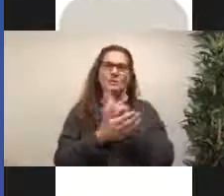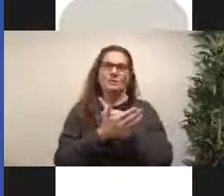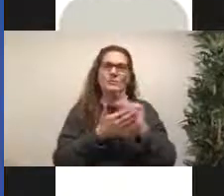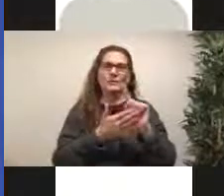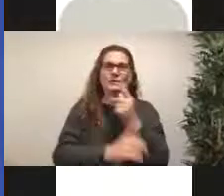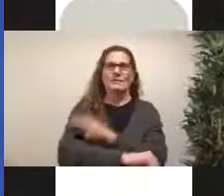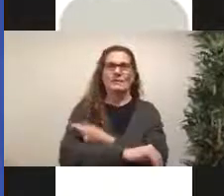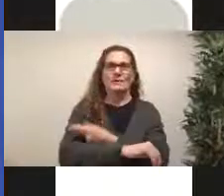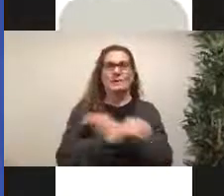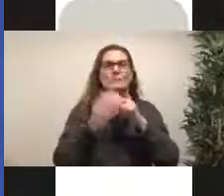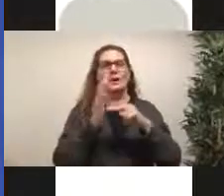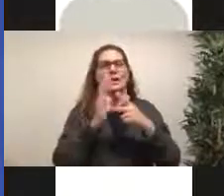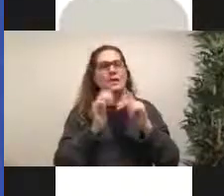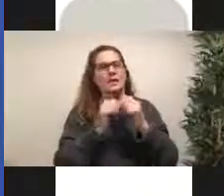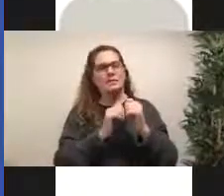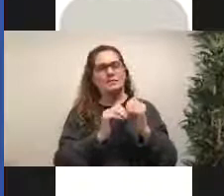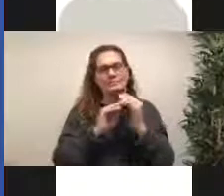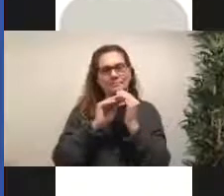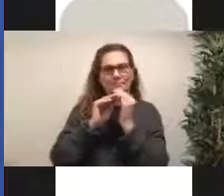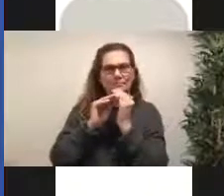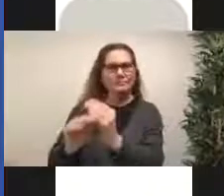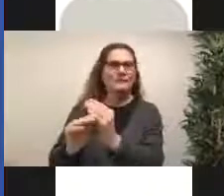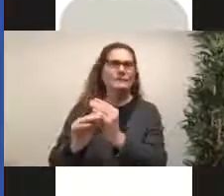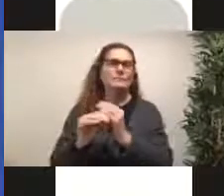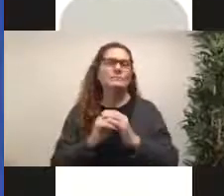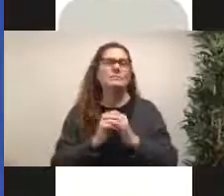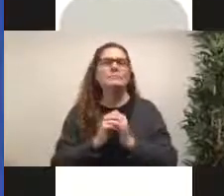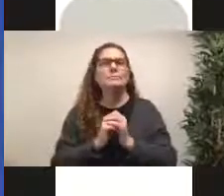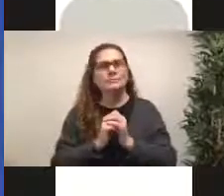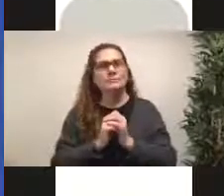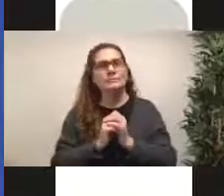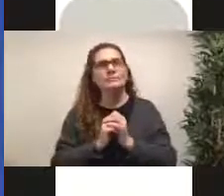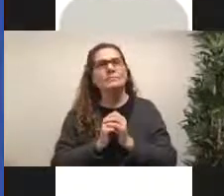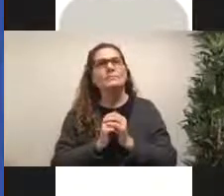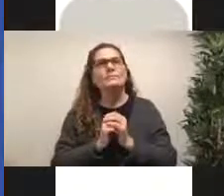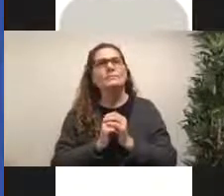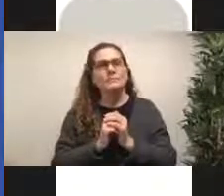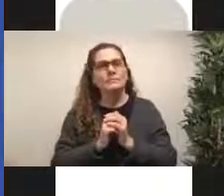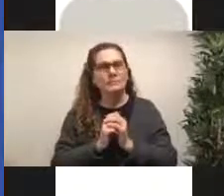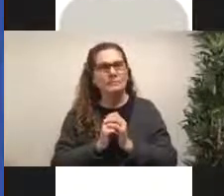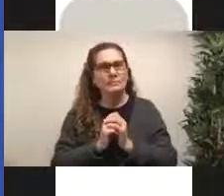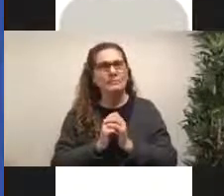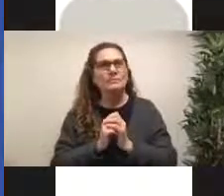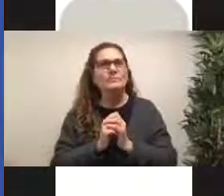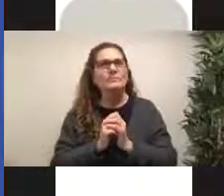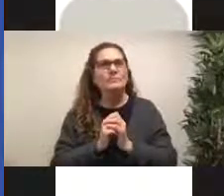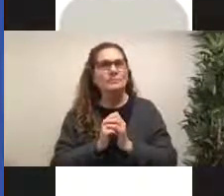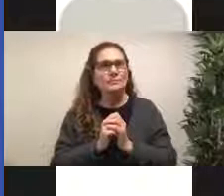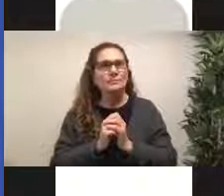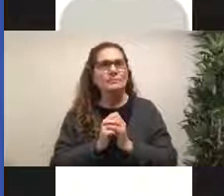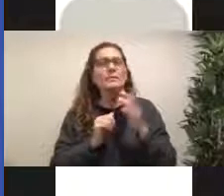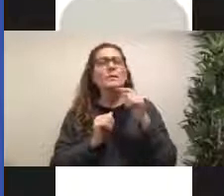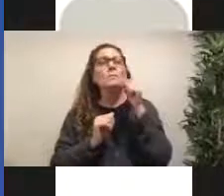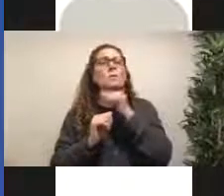Milwaukee and nationwide. There was a significant increase in influenza associated hospitalizations